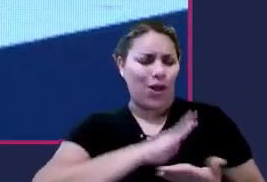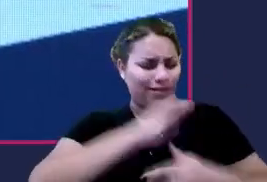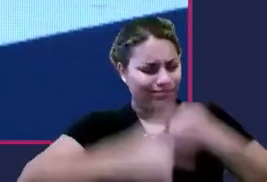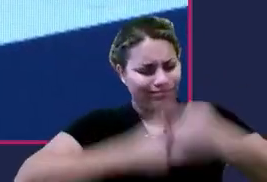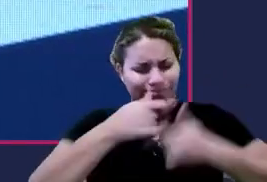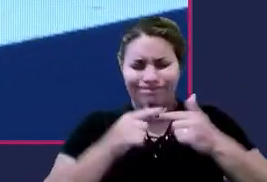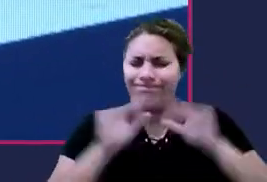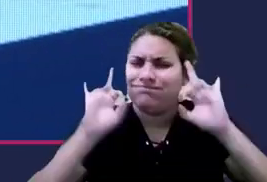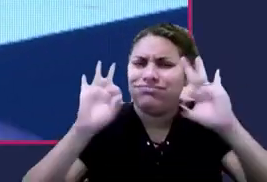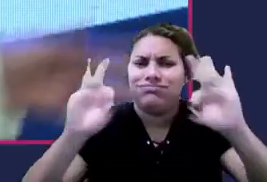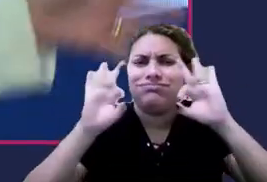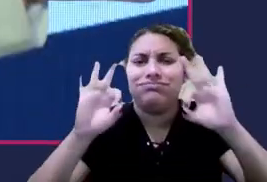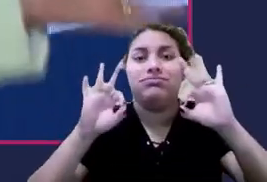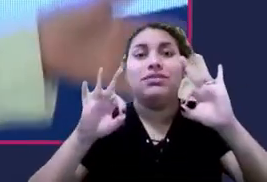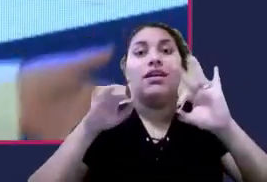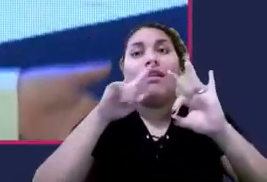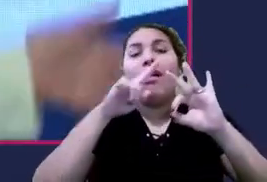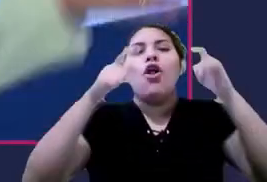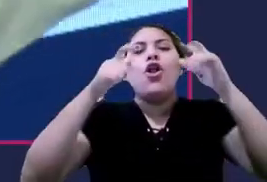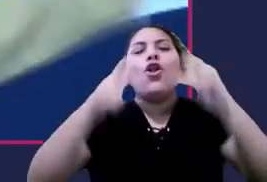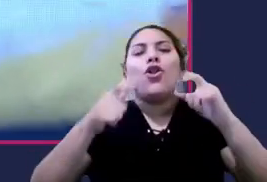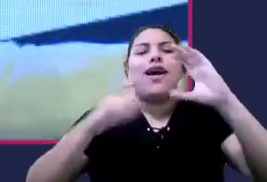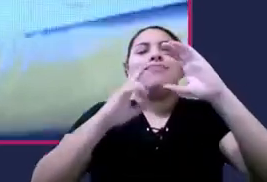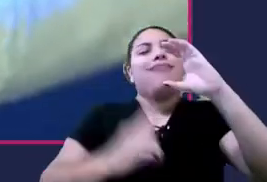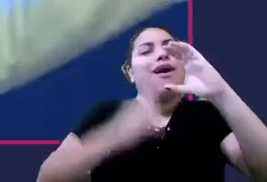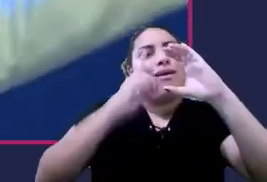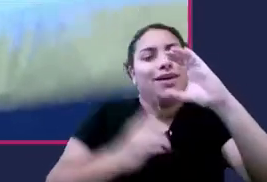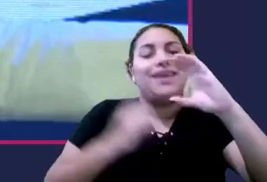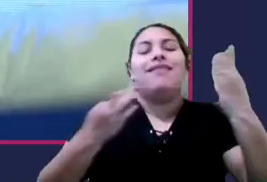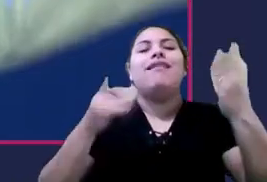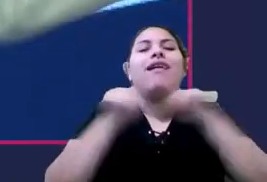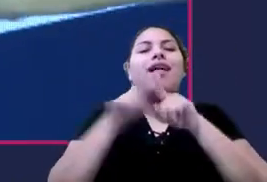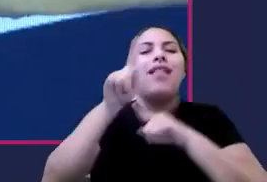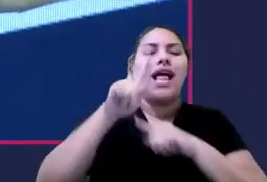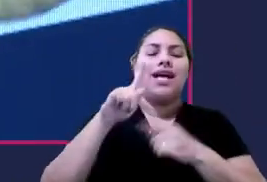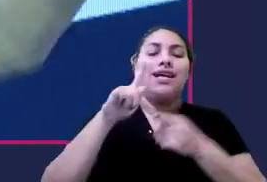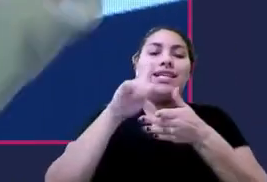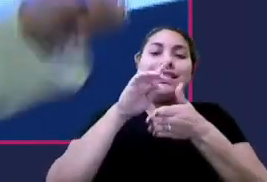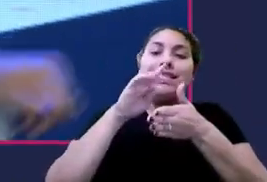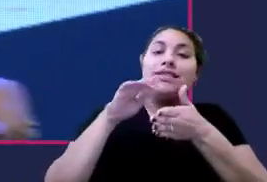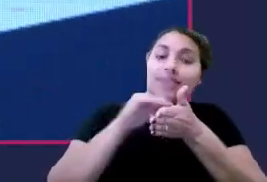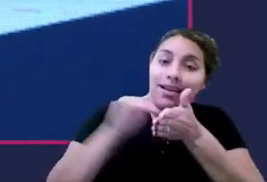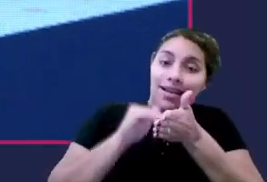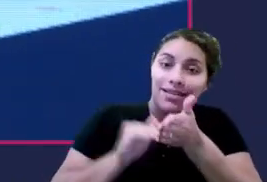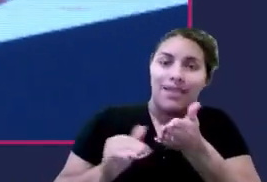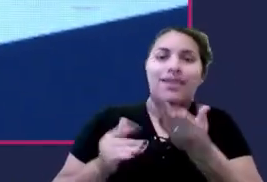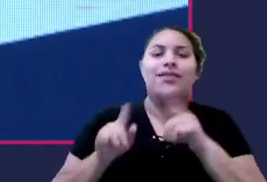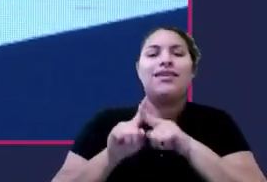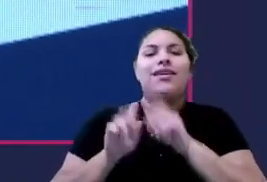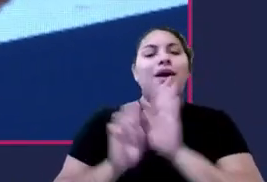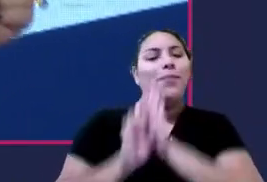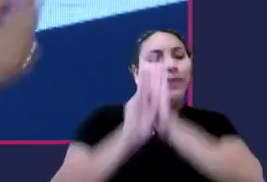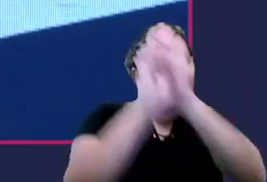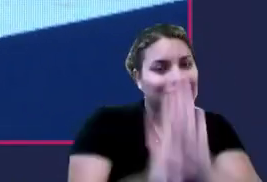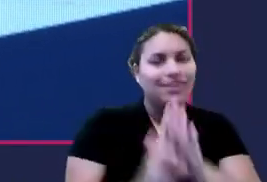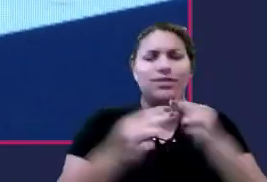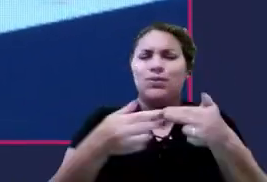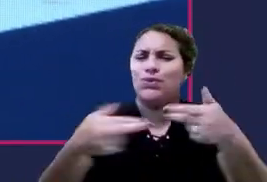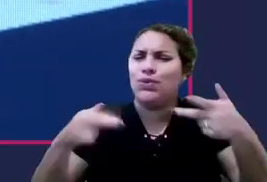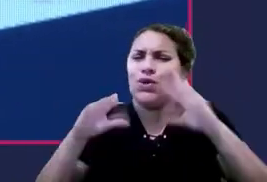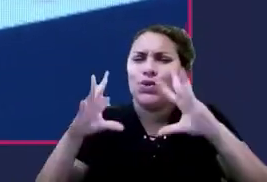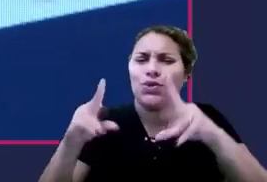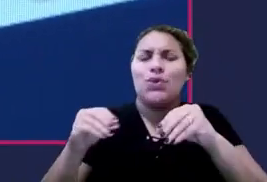colleagues, representatives doing amazing work at the House of Representatives, next to secretaries, representatives,